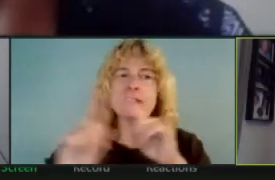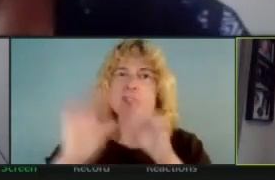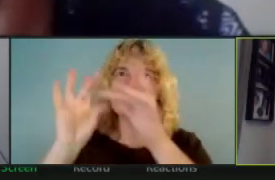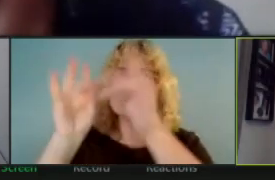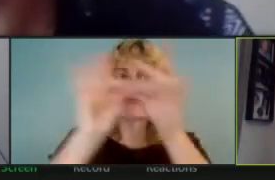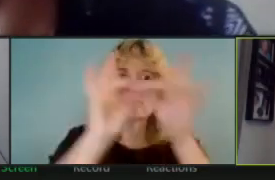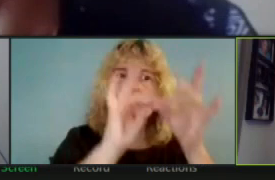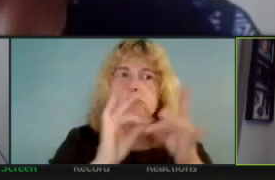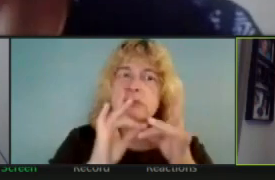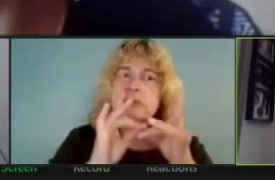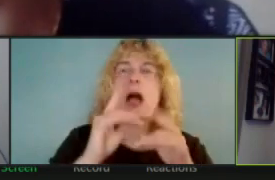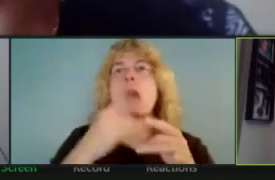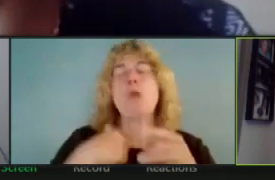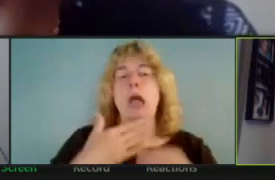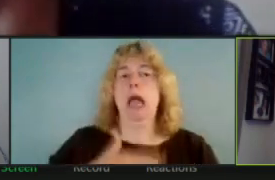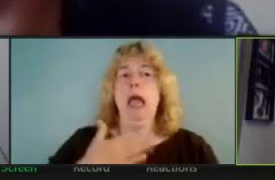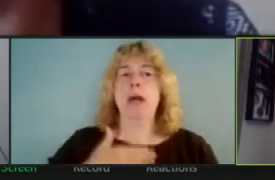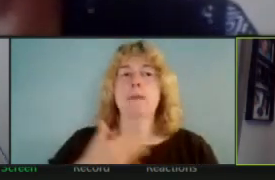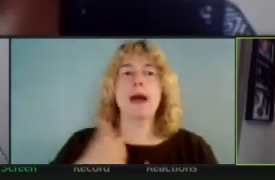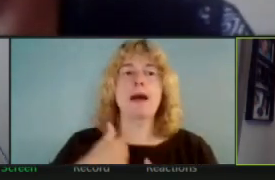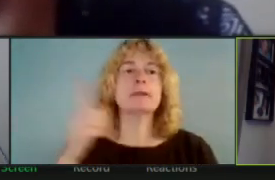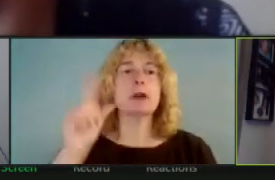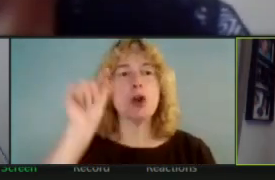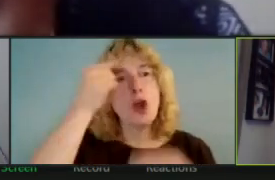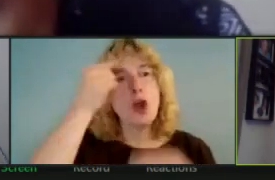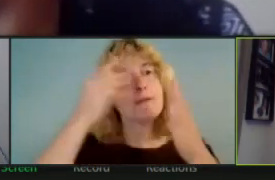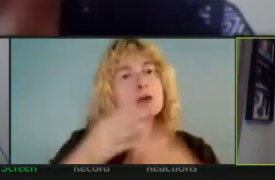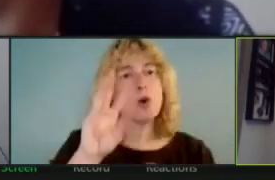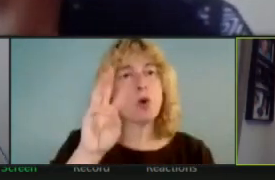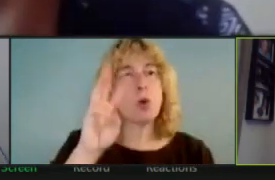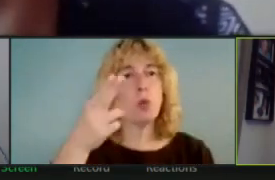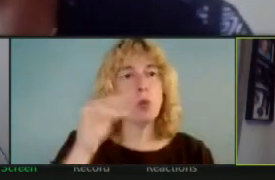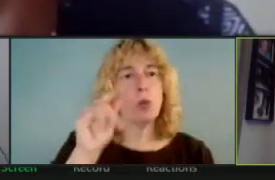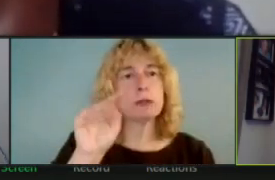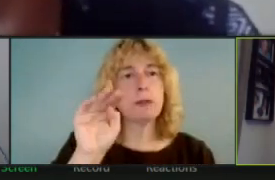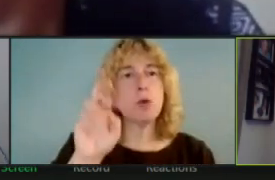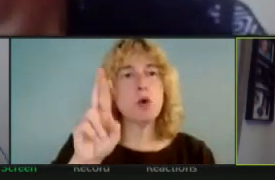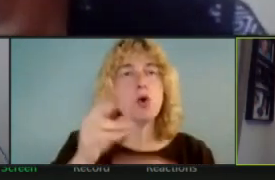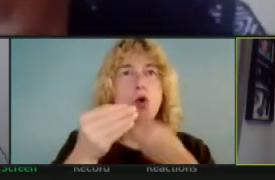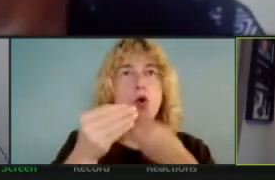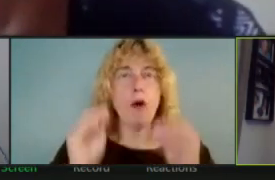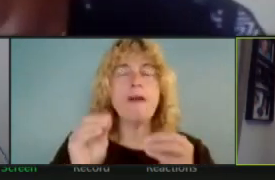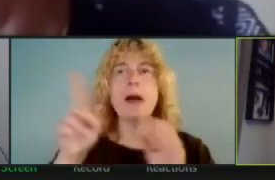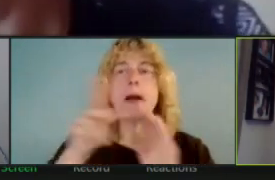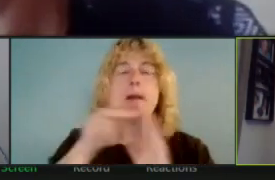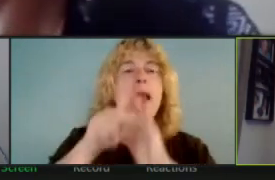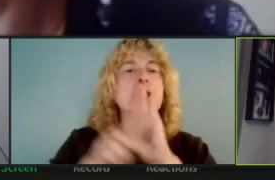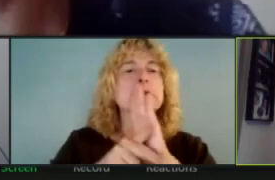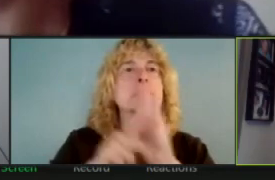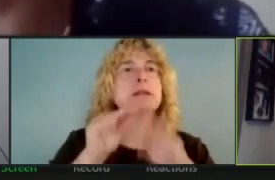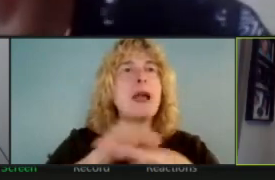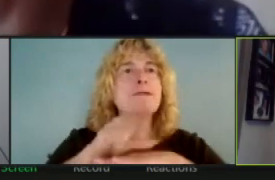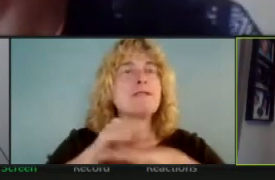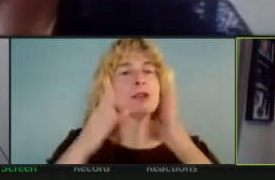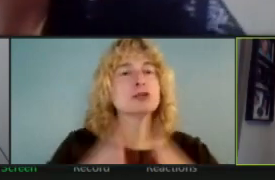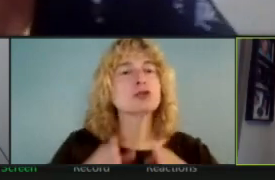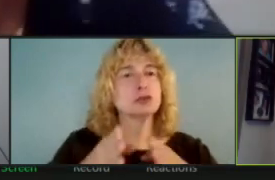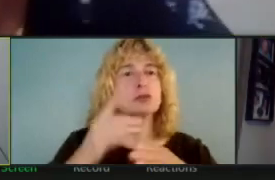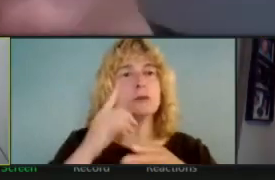Brandy Johnson, and she is a policy advisor for education and workforce development. Brandy,